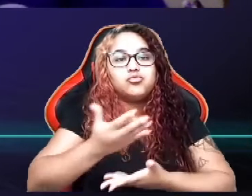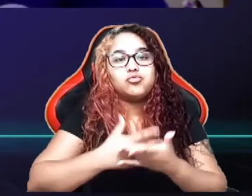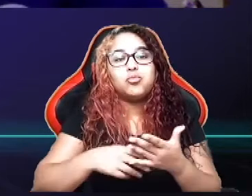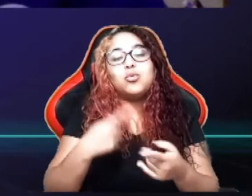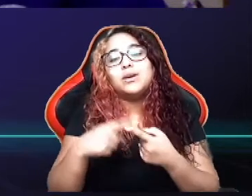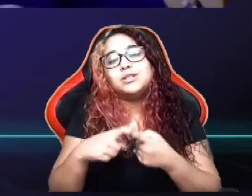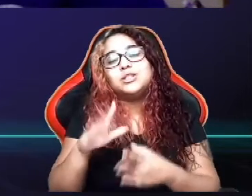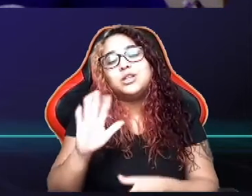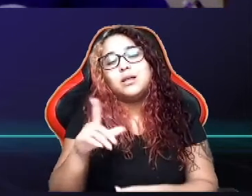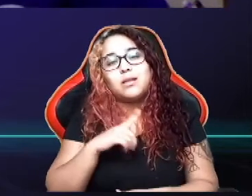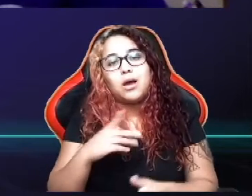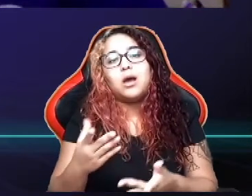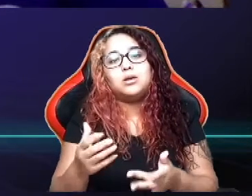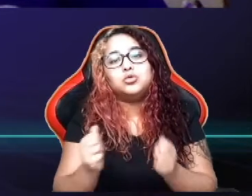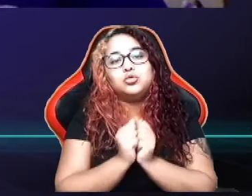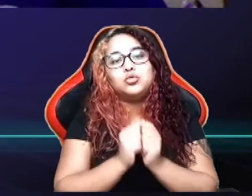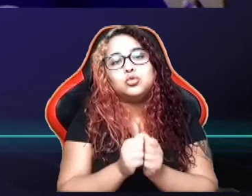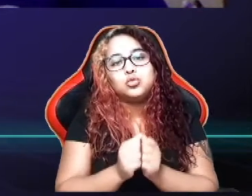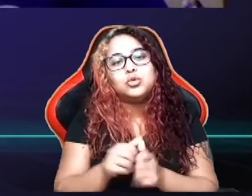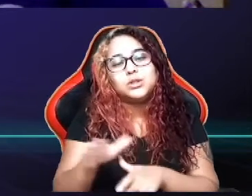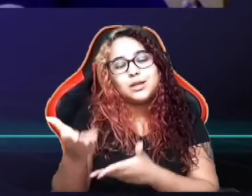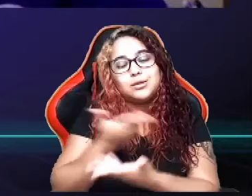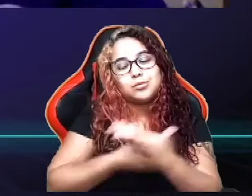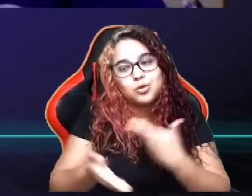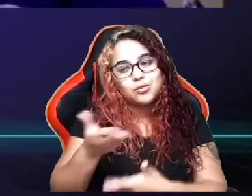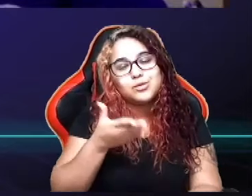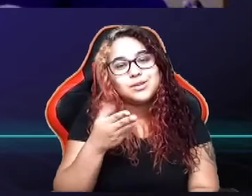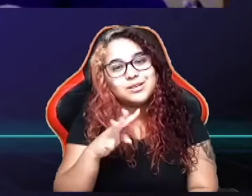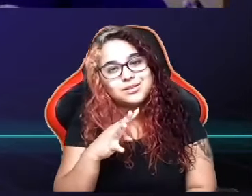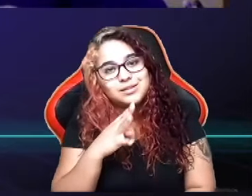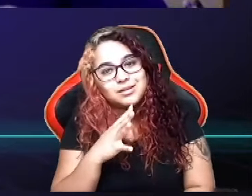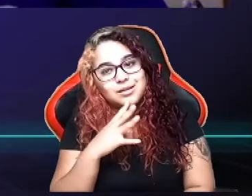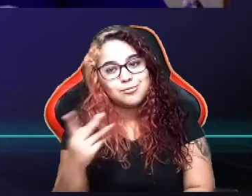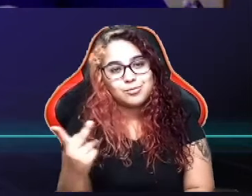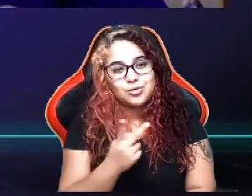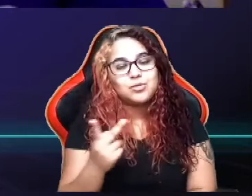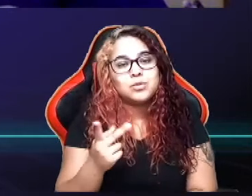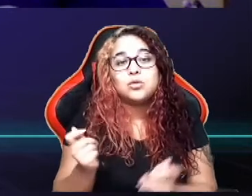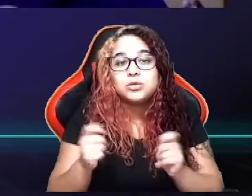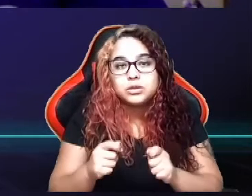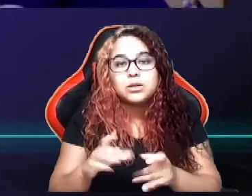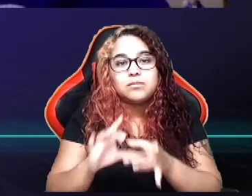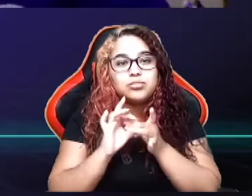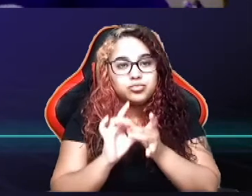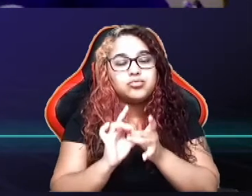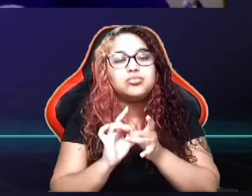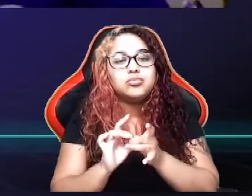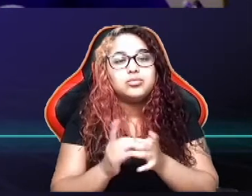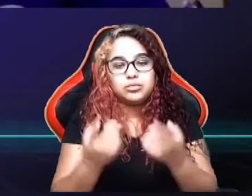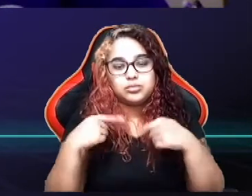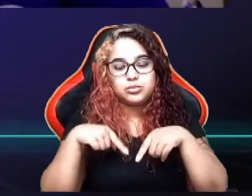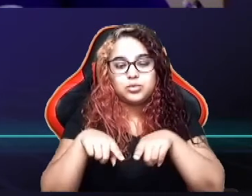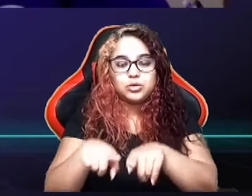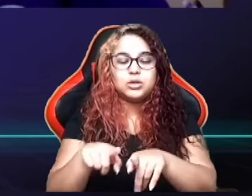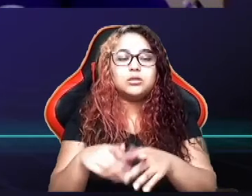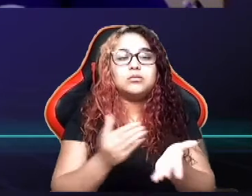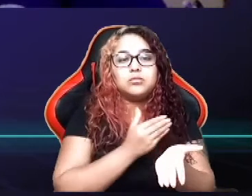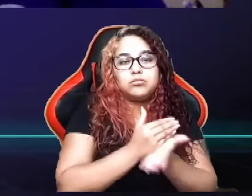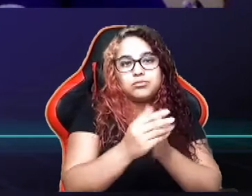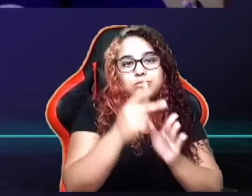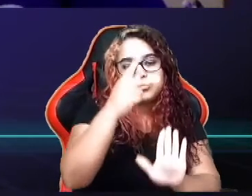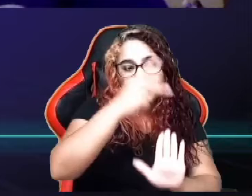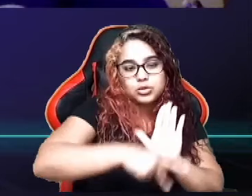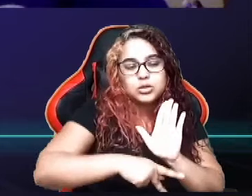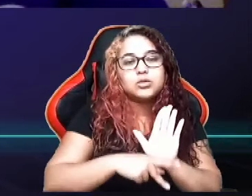more streamlined, just so that we, you know, work together since we know each other's language, and we're going to